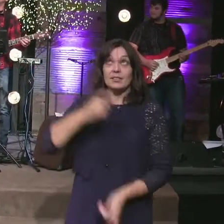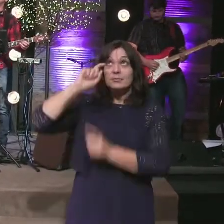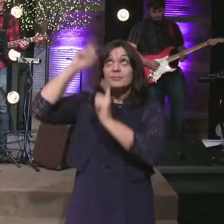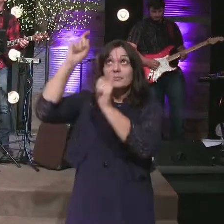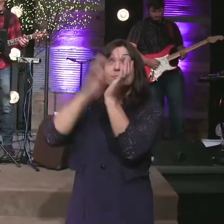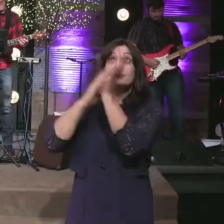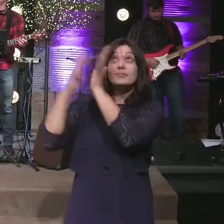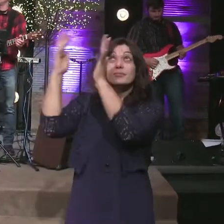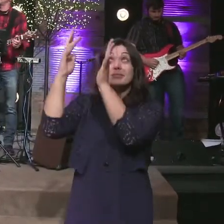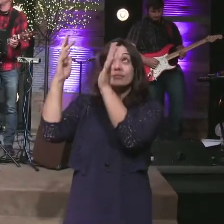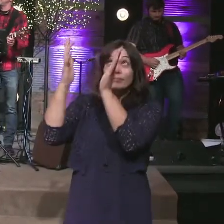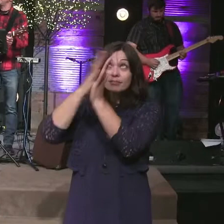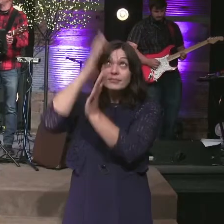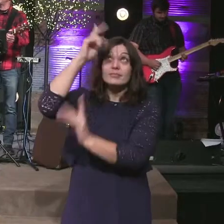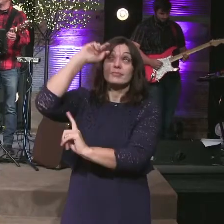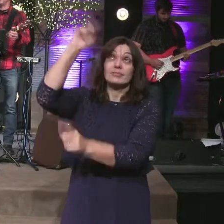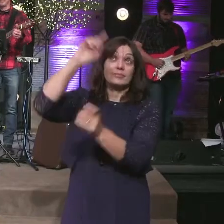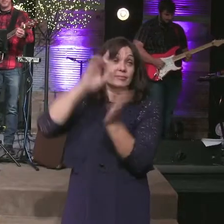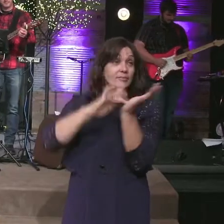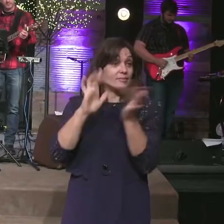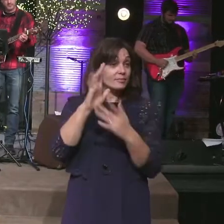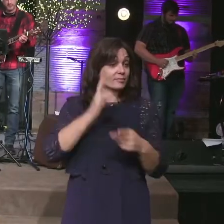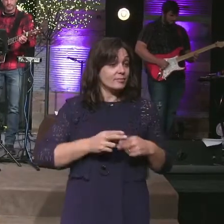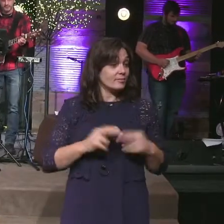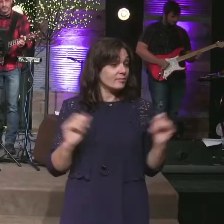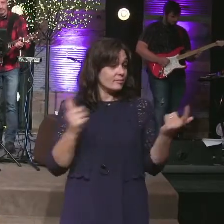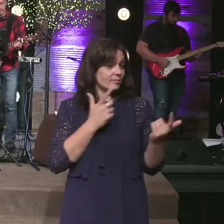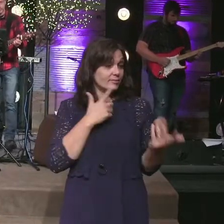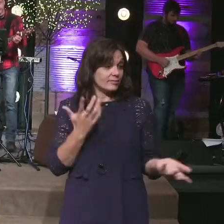In Jesus' name, everybody said, amen.